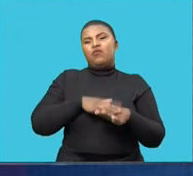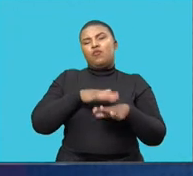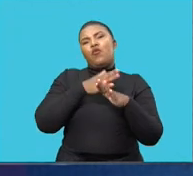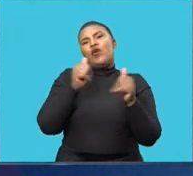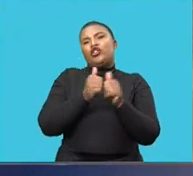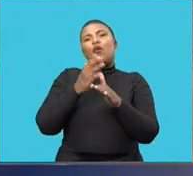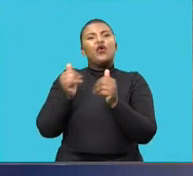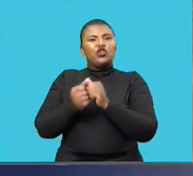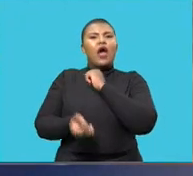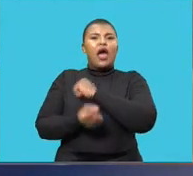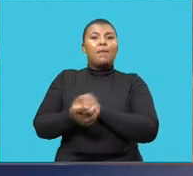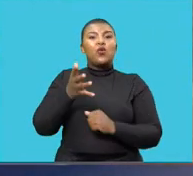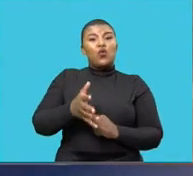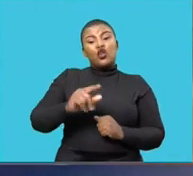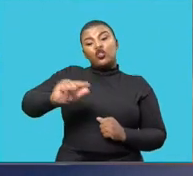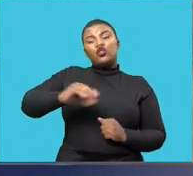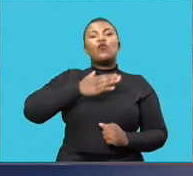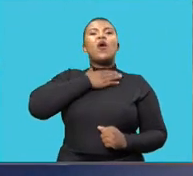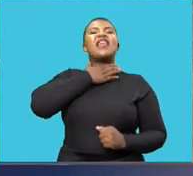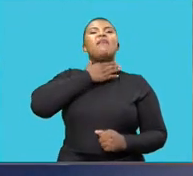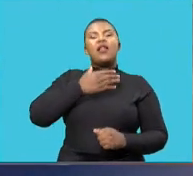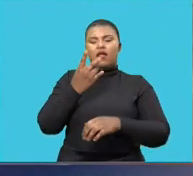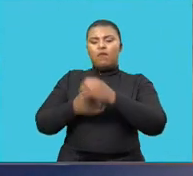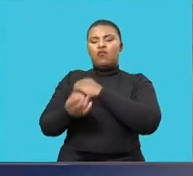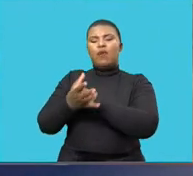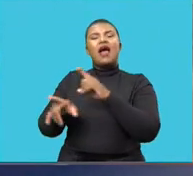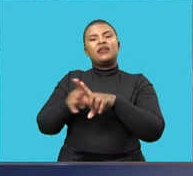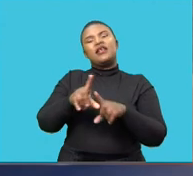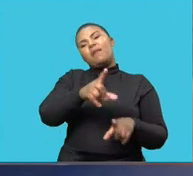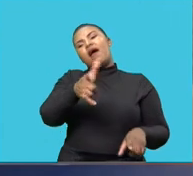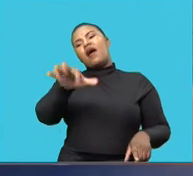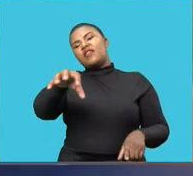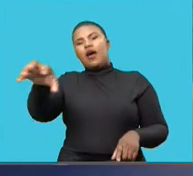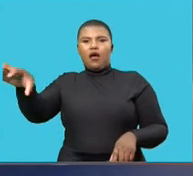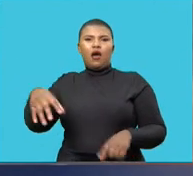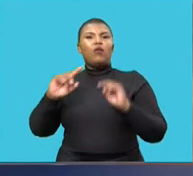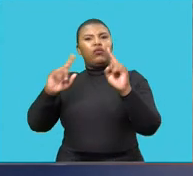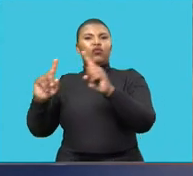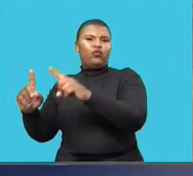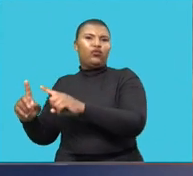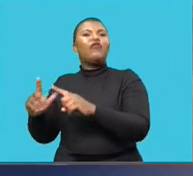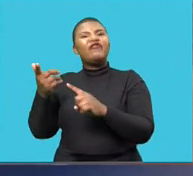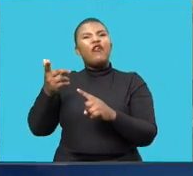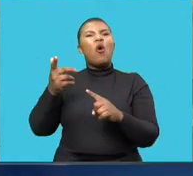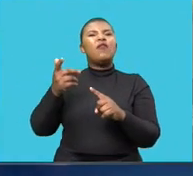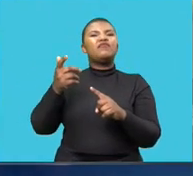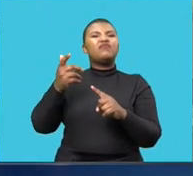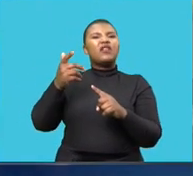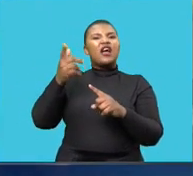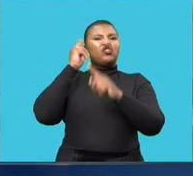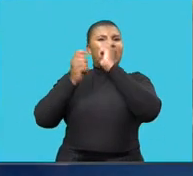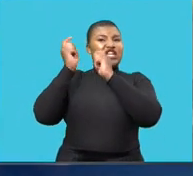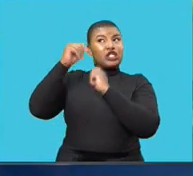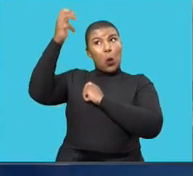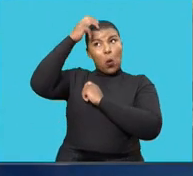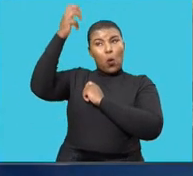From here, they are going to Wandebele in Mpumalanga and other places that, you know, that preserve the royal heritage of the